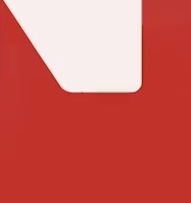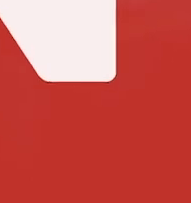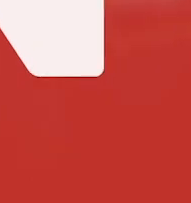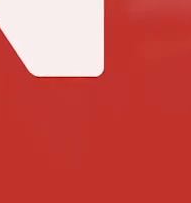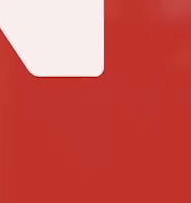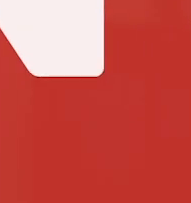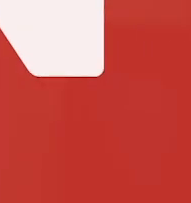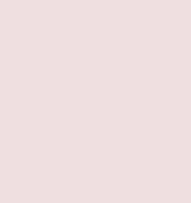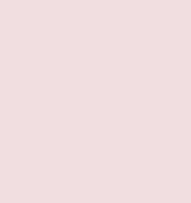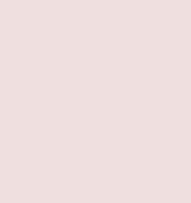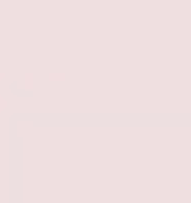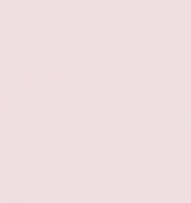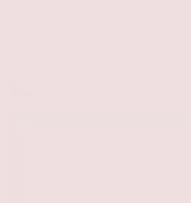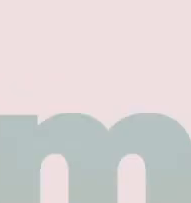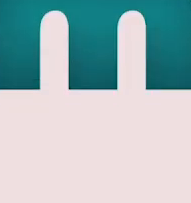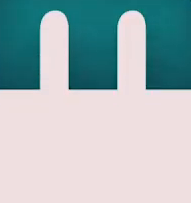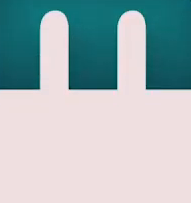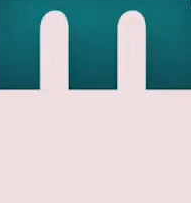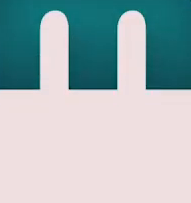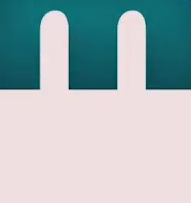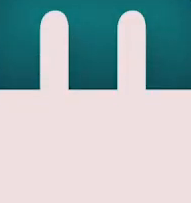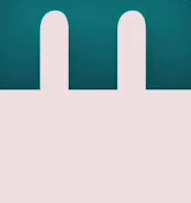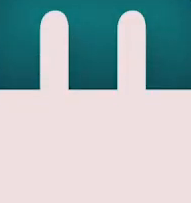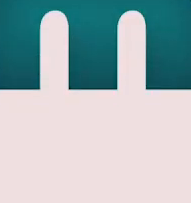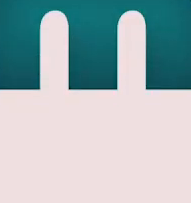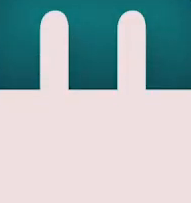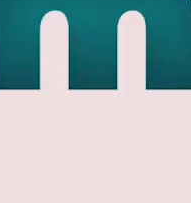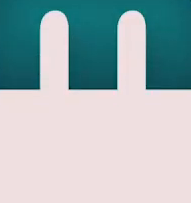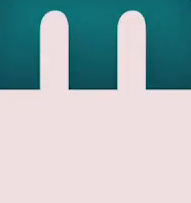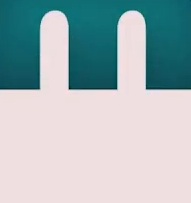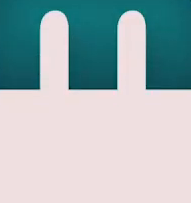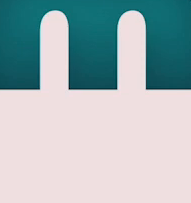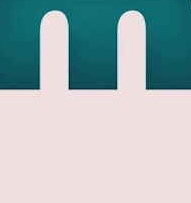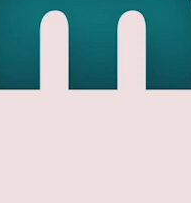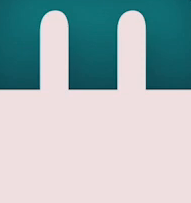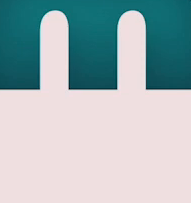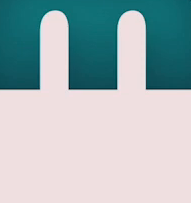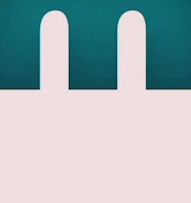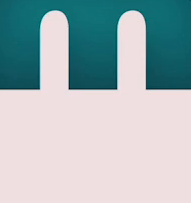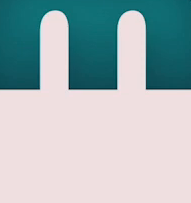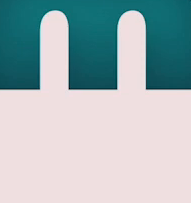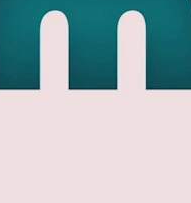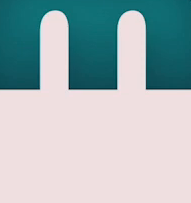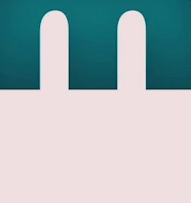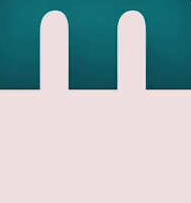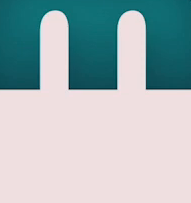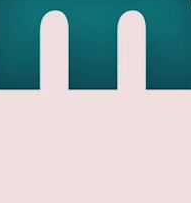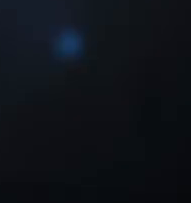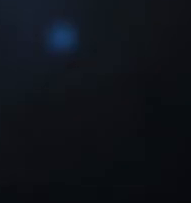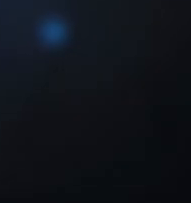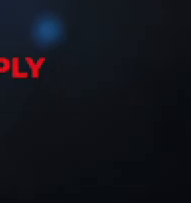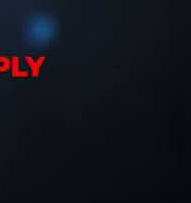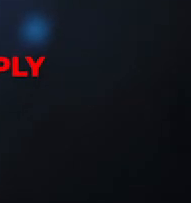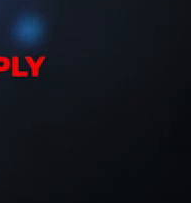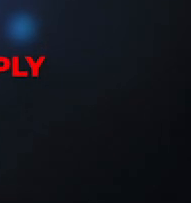offices are open between 8 a.m. and 5 p.m. Monday to Friday, strictly observing all current Ministry of Health protocols.